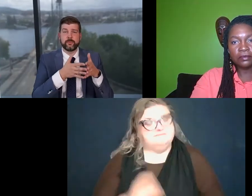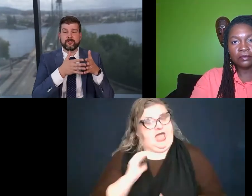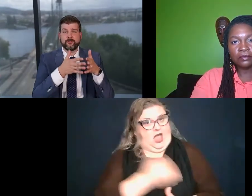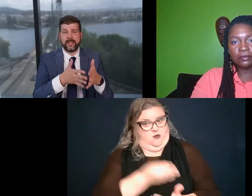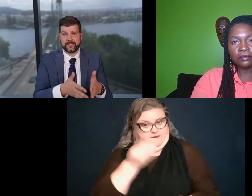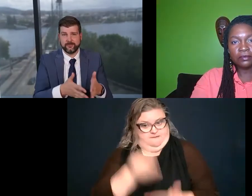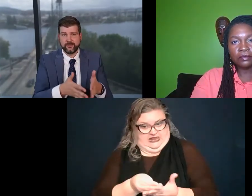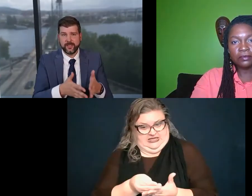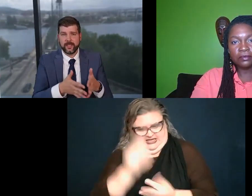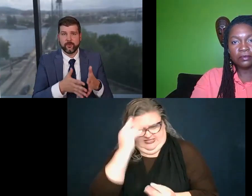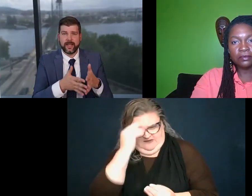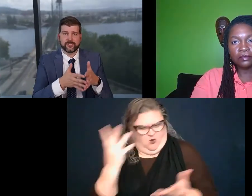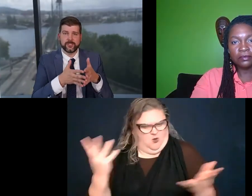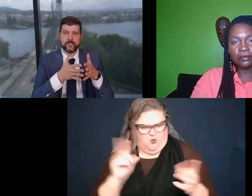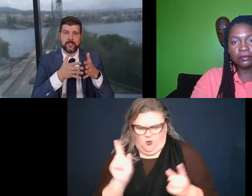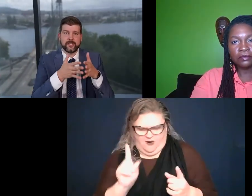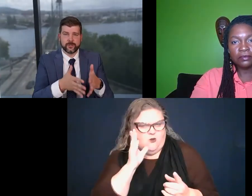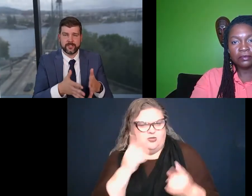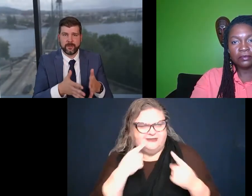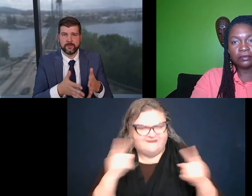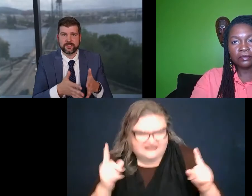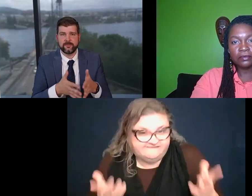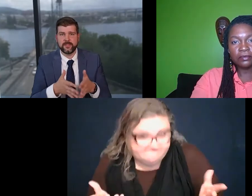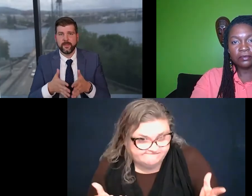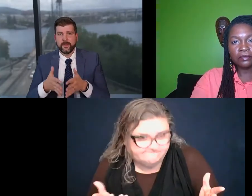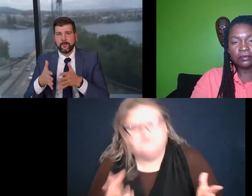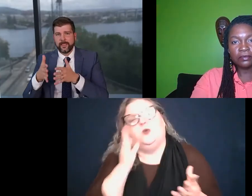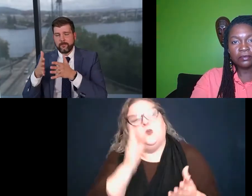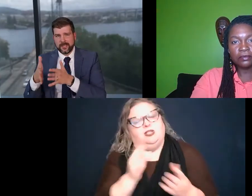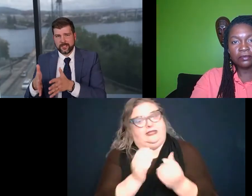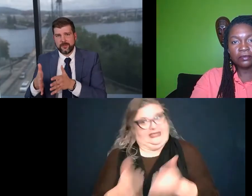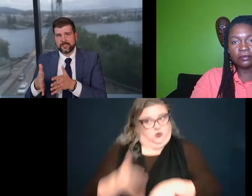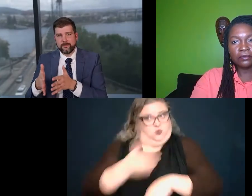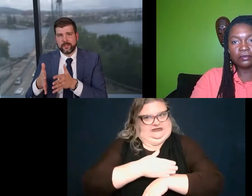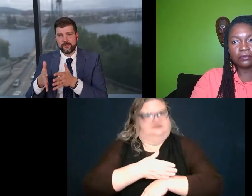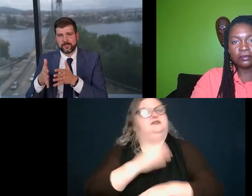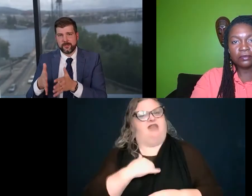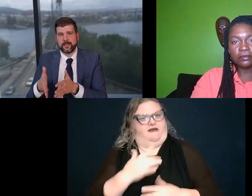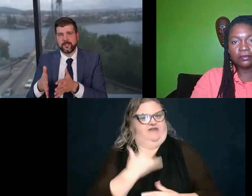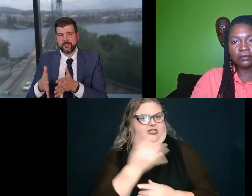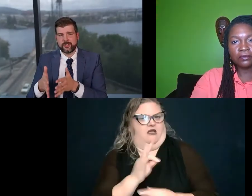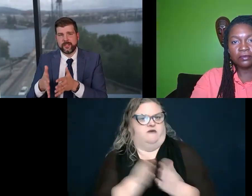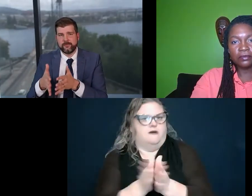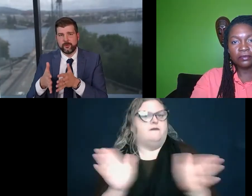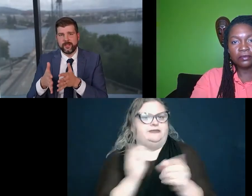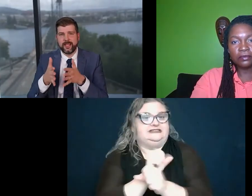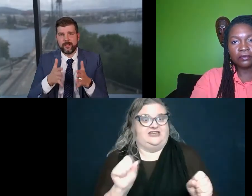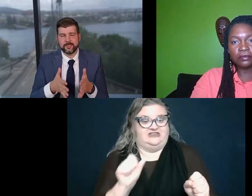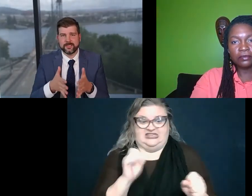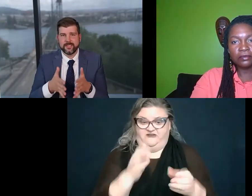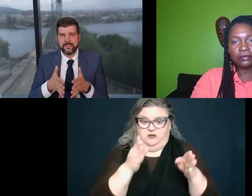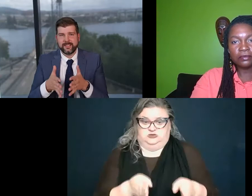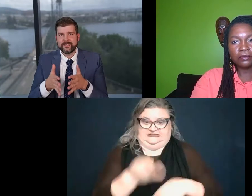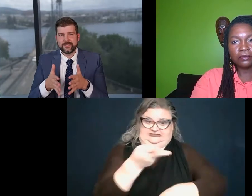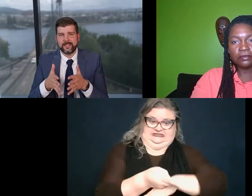where we're going to be effective and we're actually going to increase public safety. Prosecuting somebody for sleeping on the street and for being